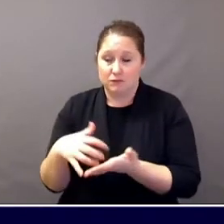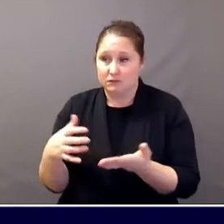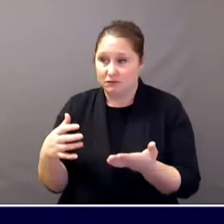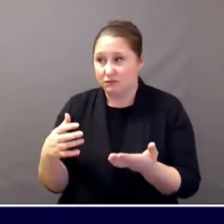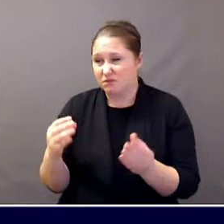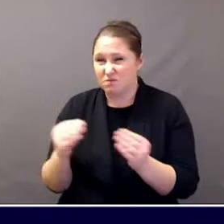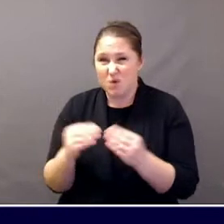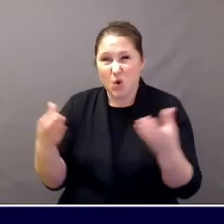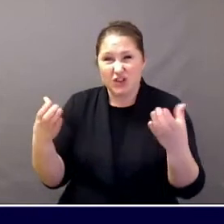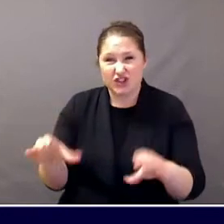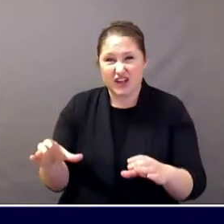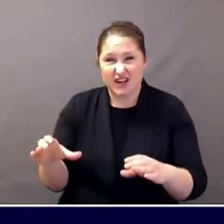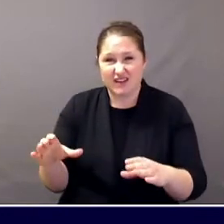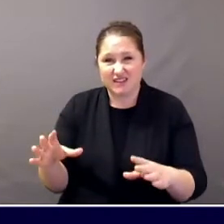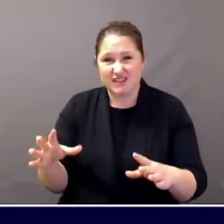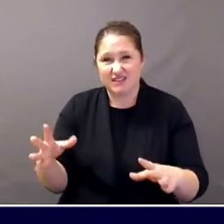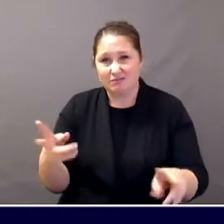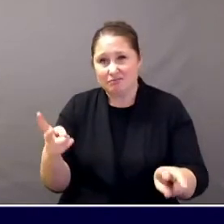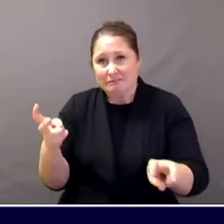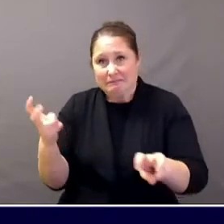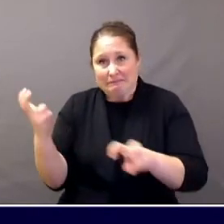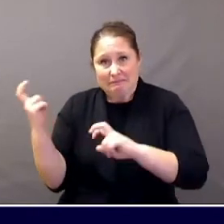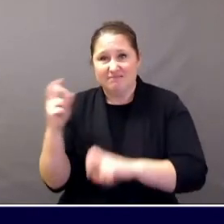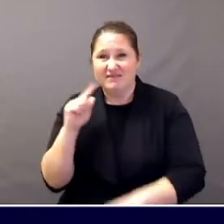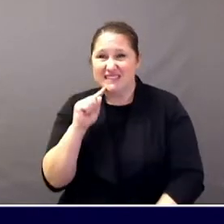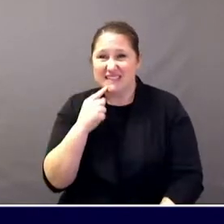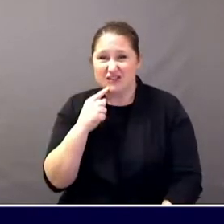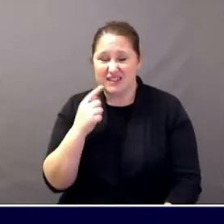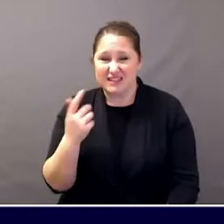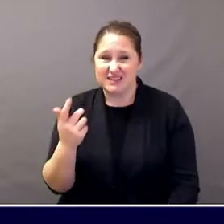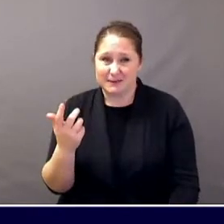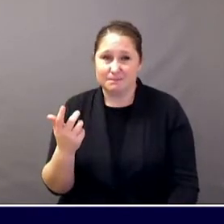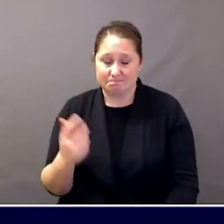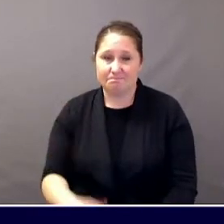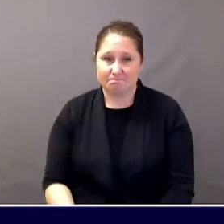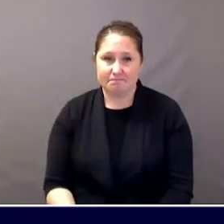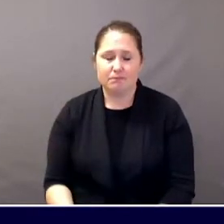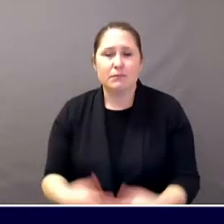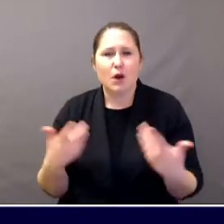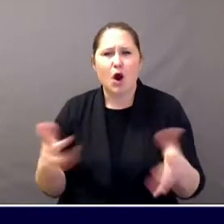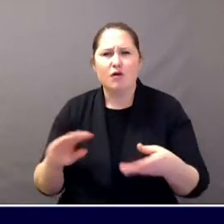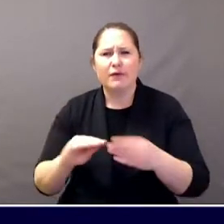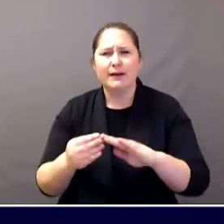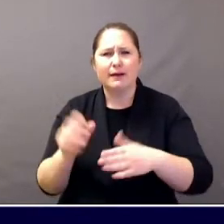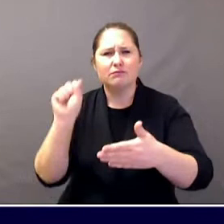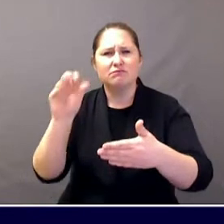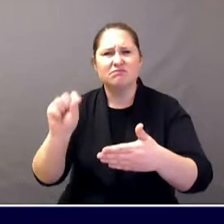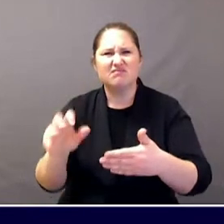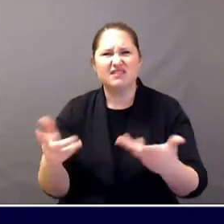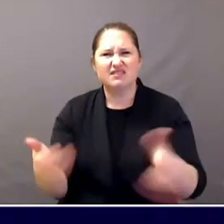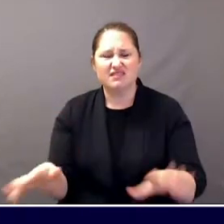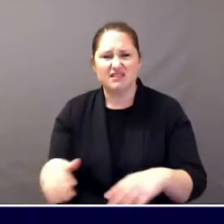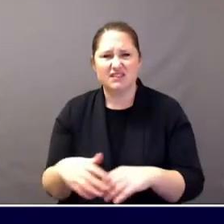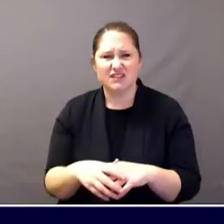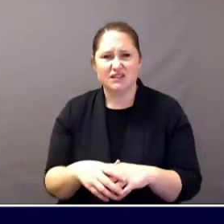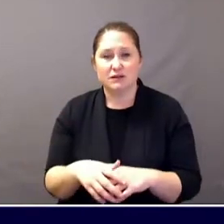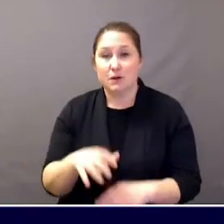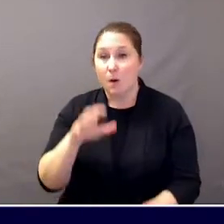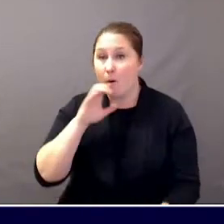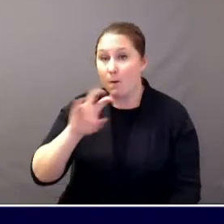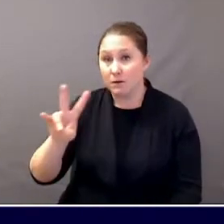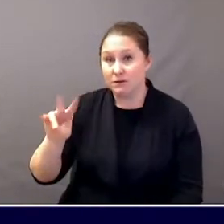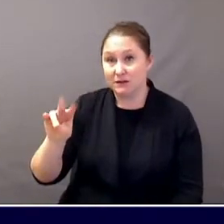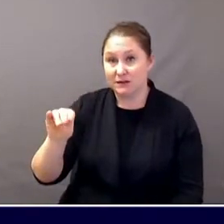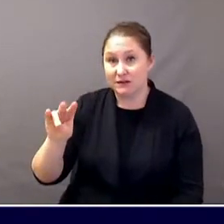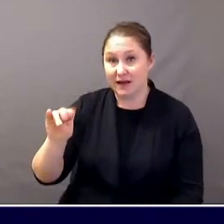age, you heard the statistics earlier, 10% of the people who contract the virus over this age of 7,